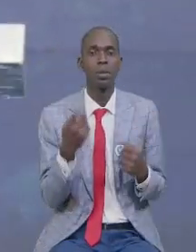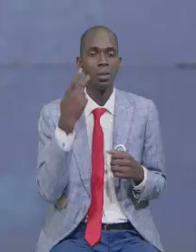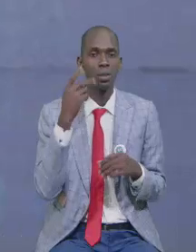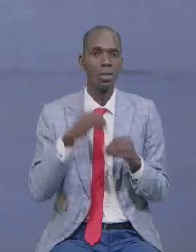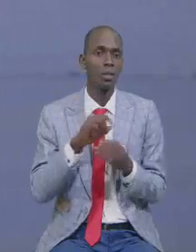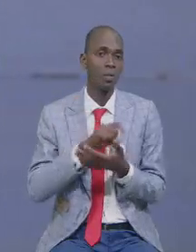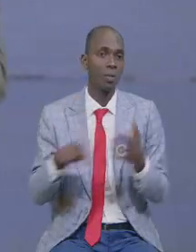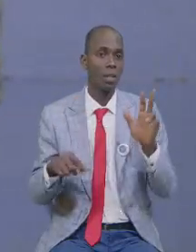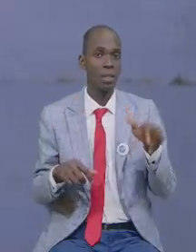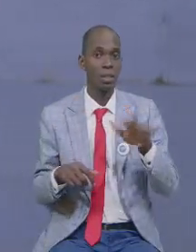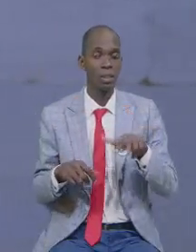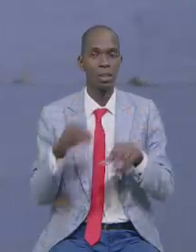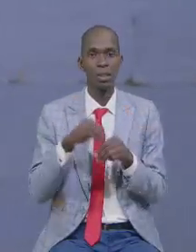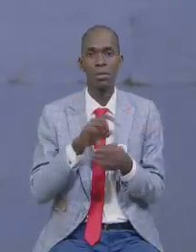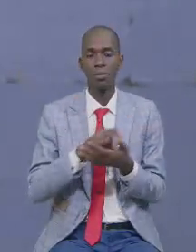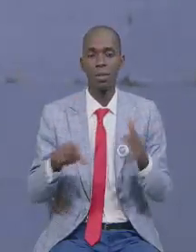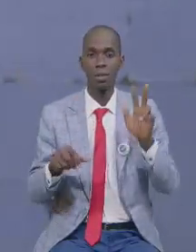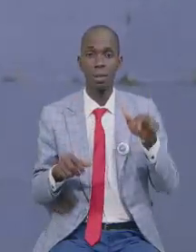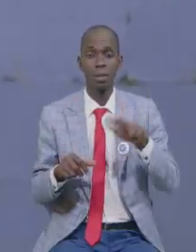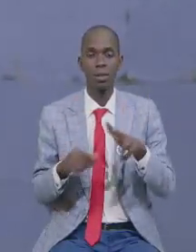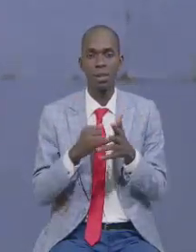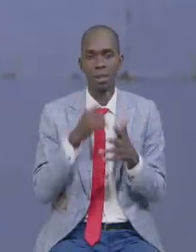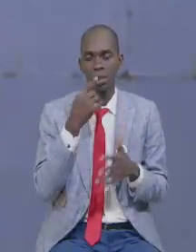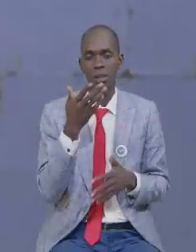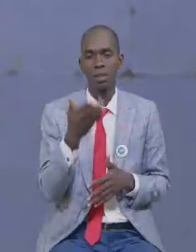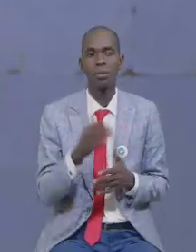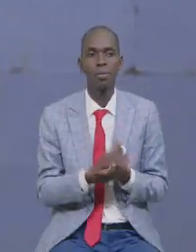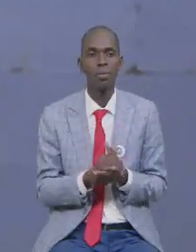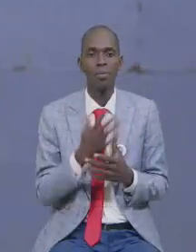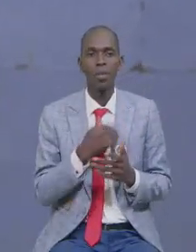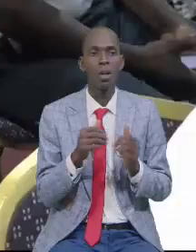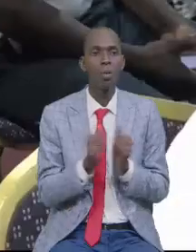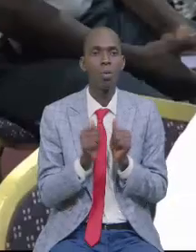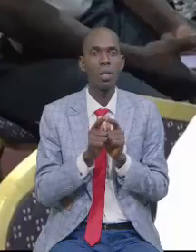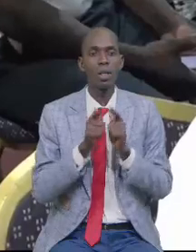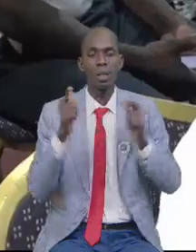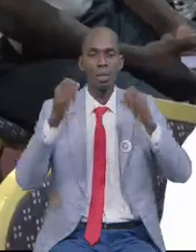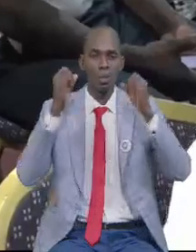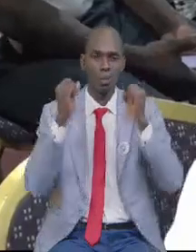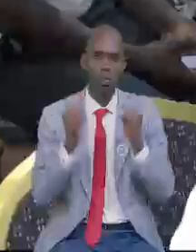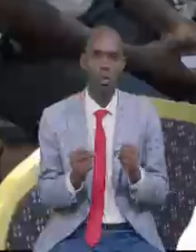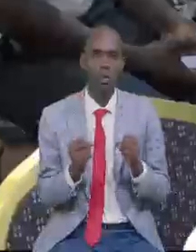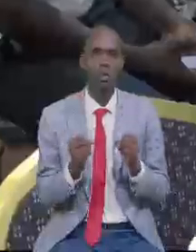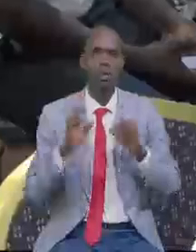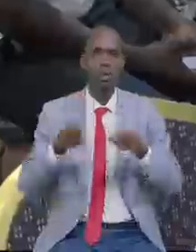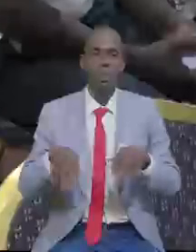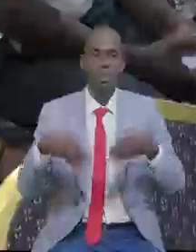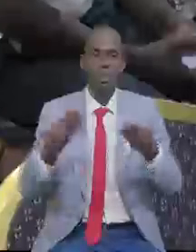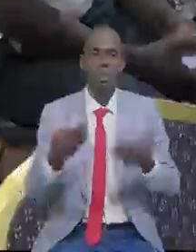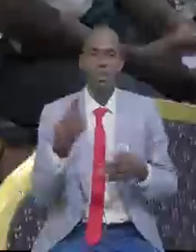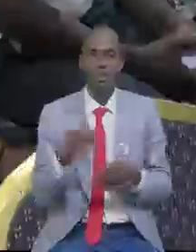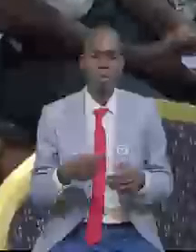In verse 33, it says, and with great power gave the